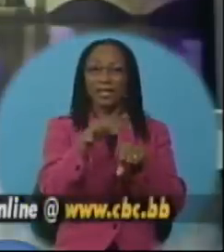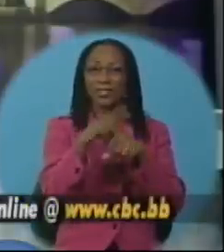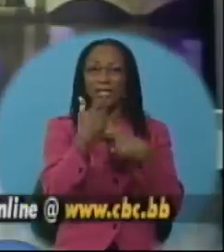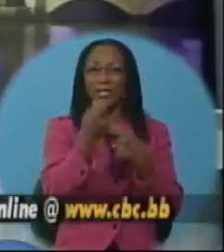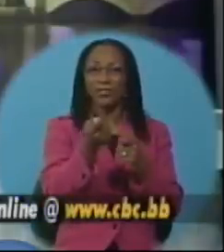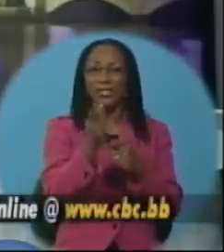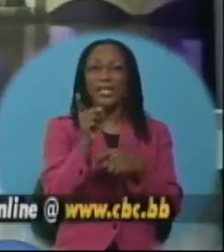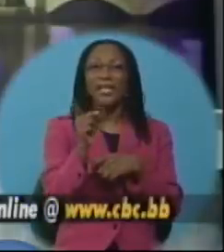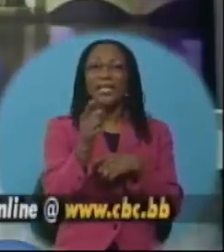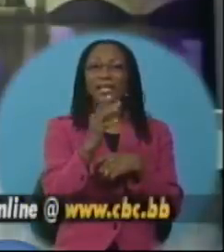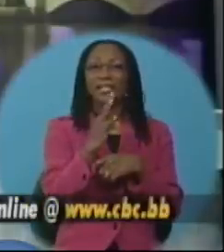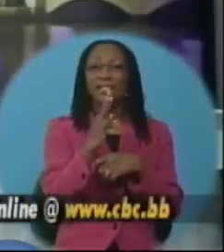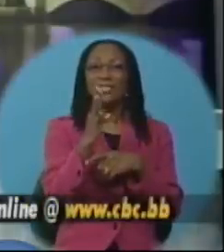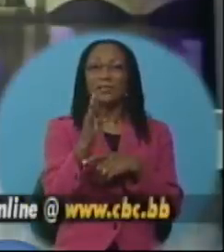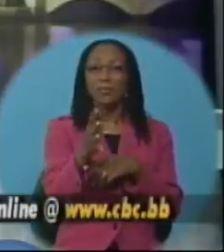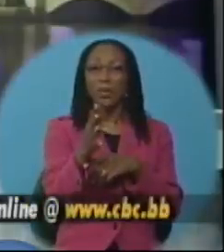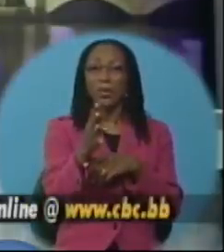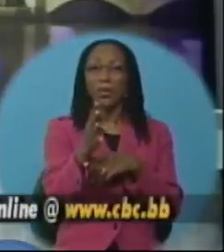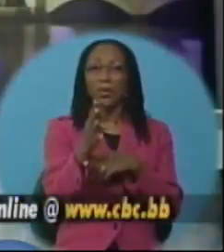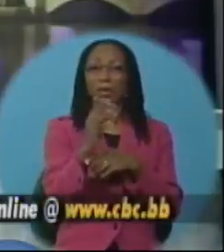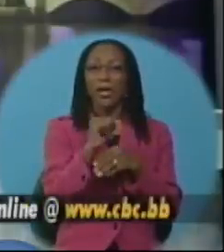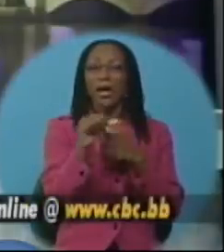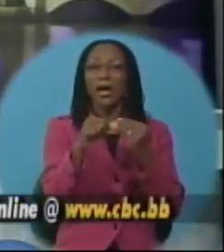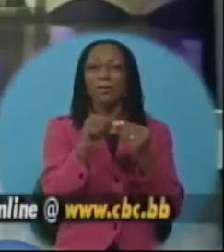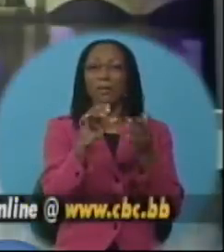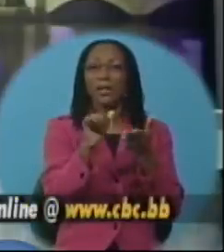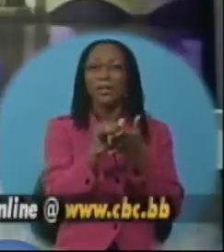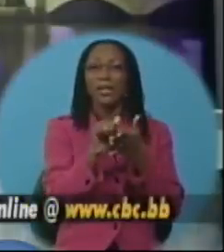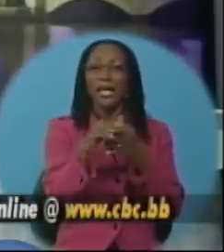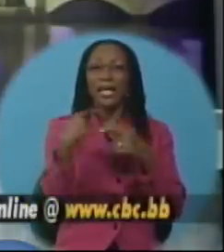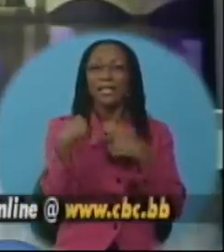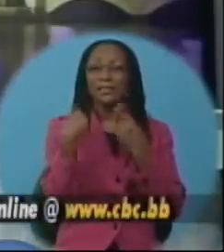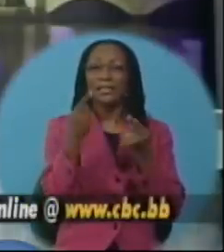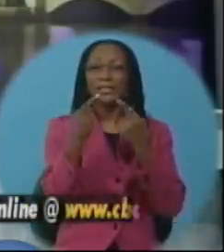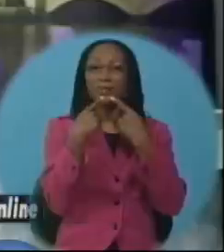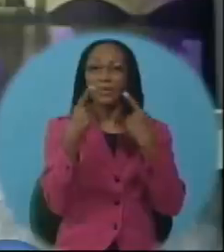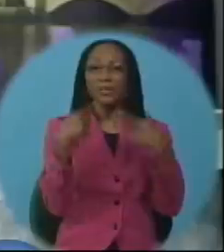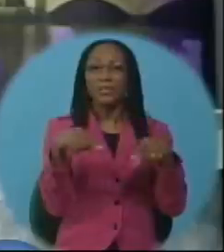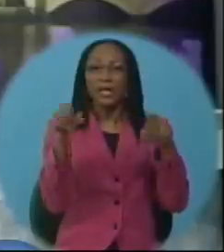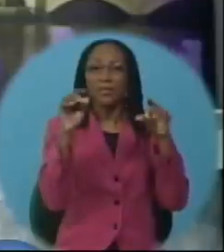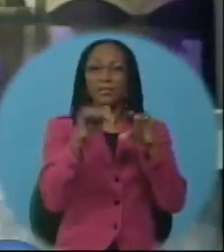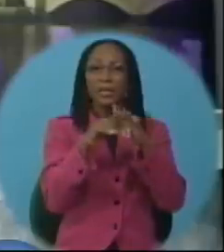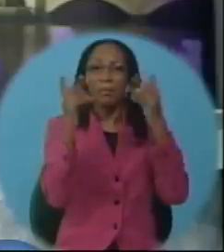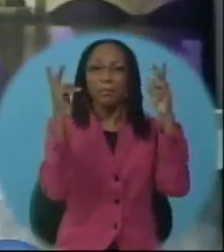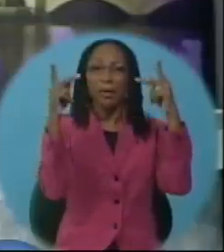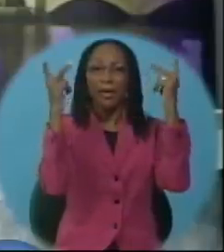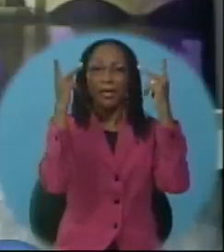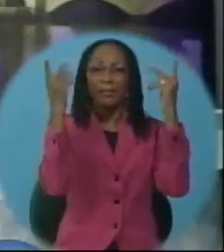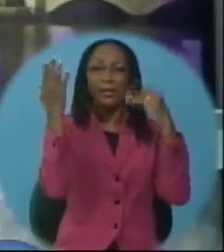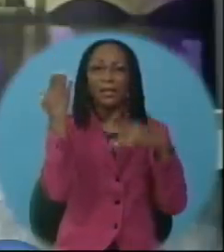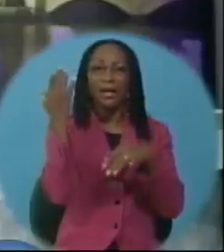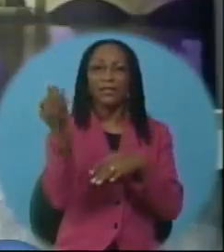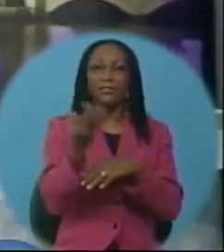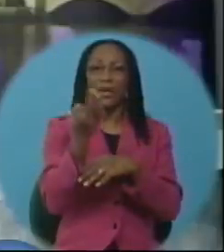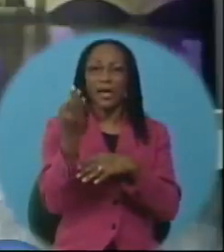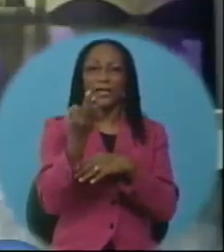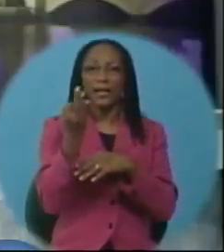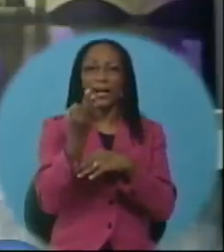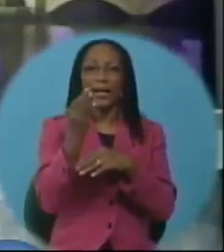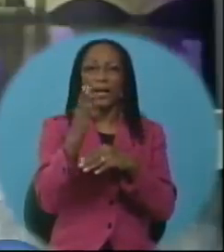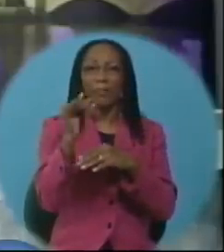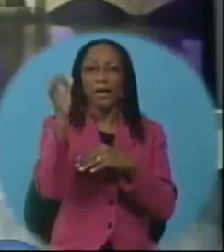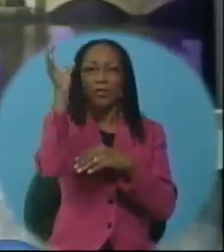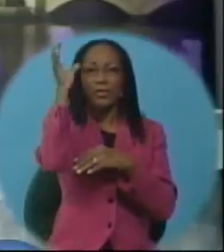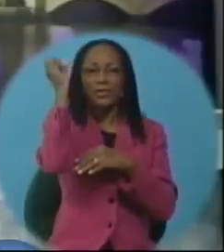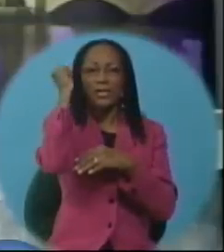He spoke publicly on the measure for the first time since it was announced in Parliament last Friday by Finance Minister Chris Sinclair. Shane